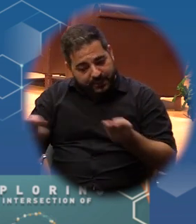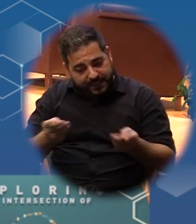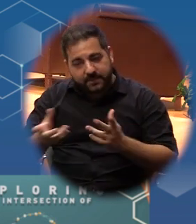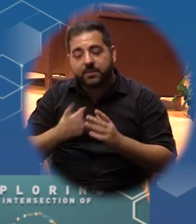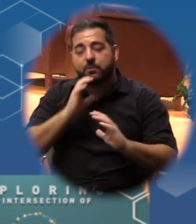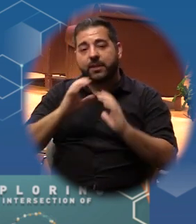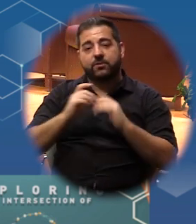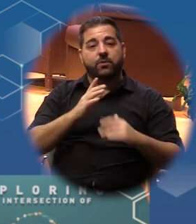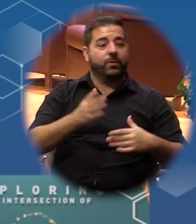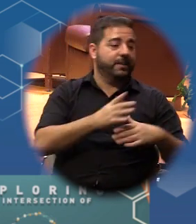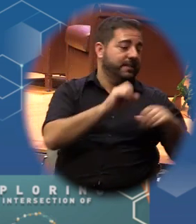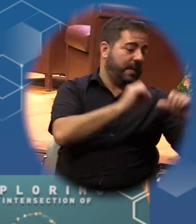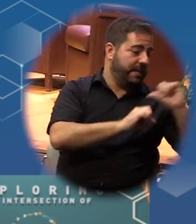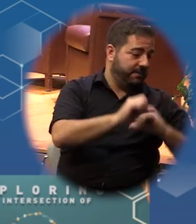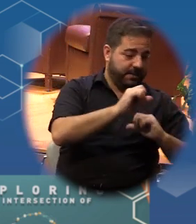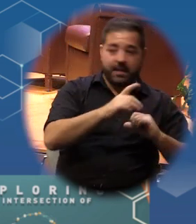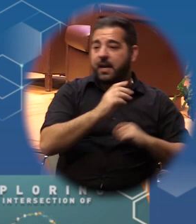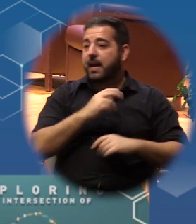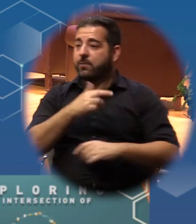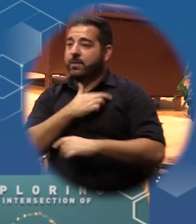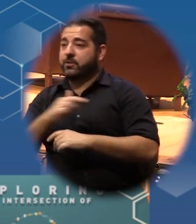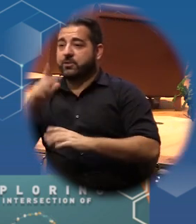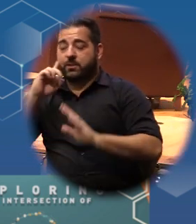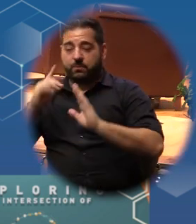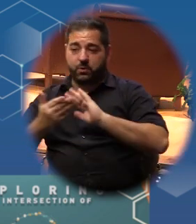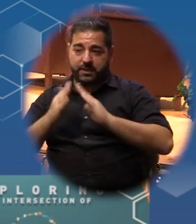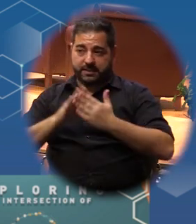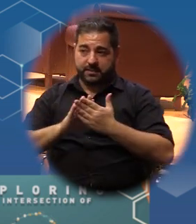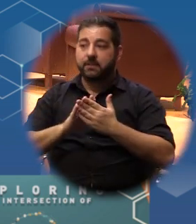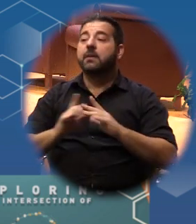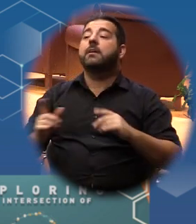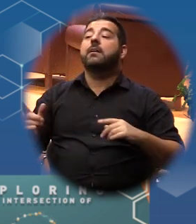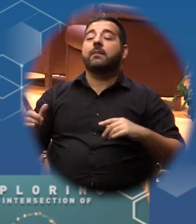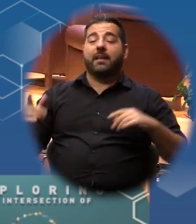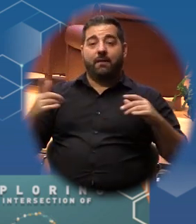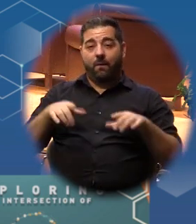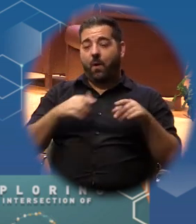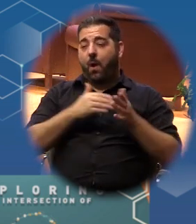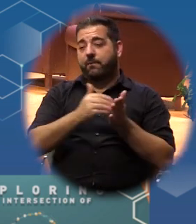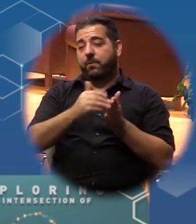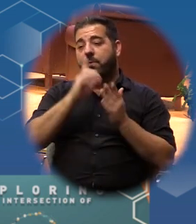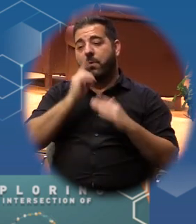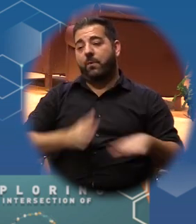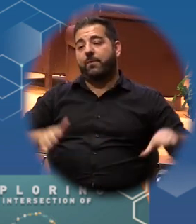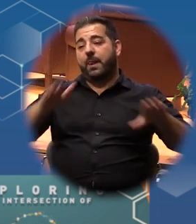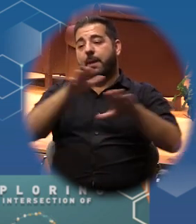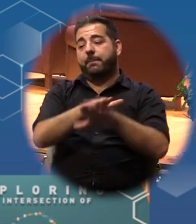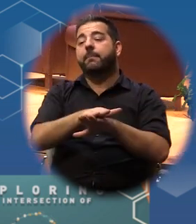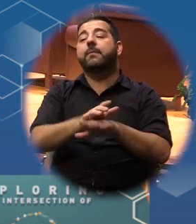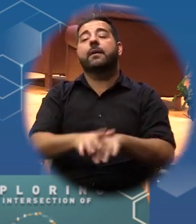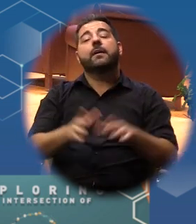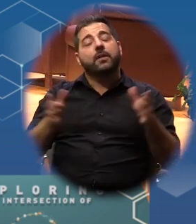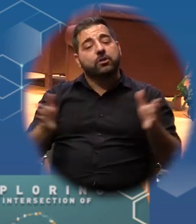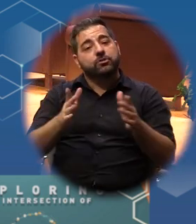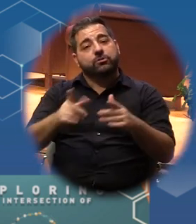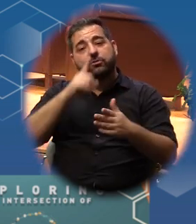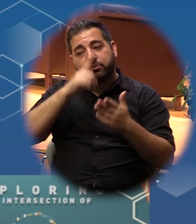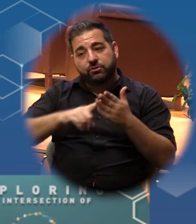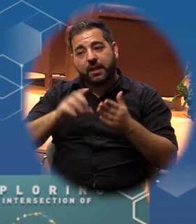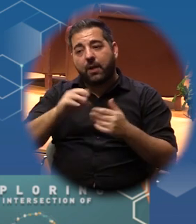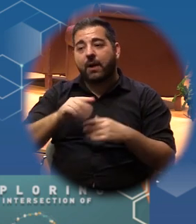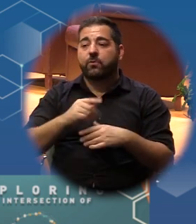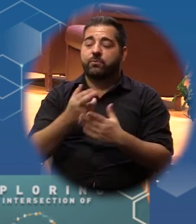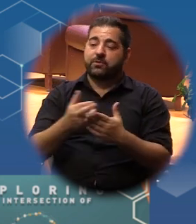between scientific and religious communities, recognizing that these often overlap. I encourage you to check out our resource website